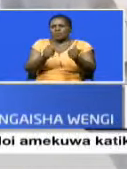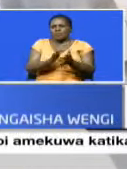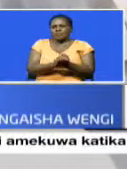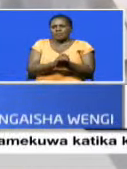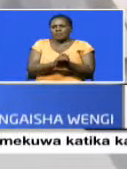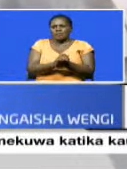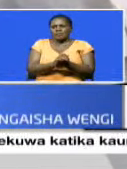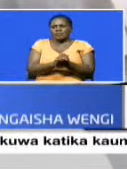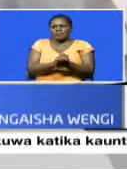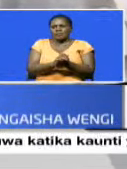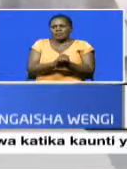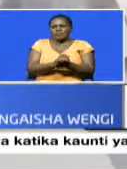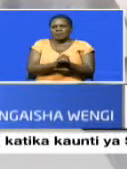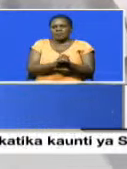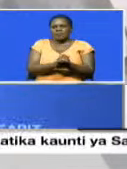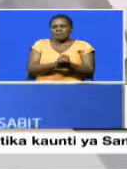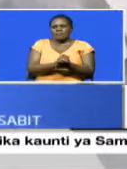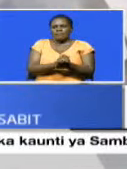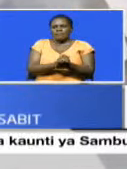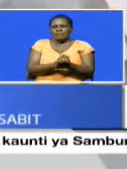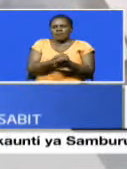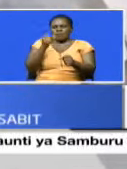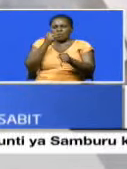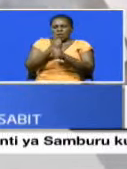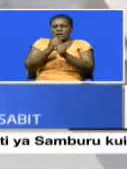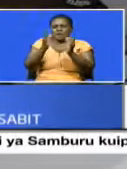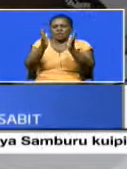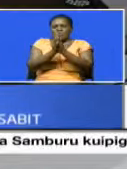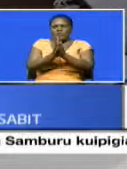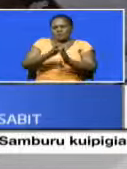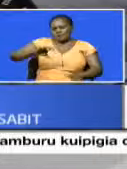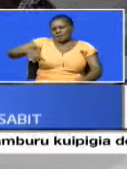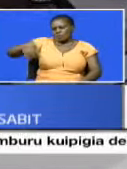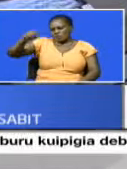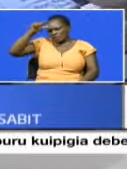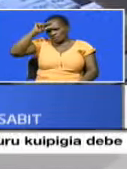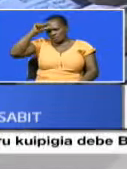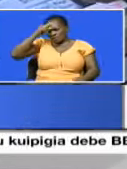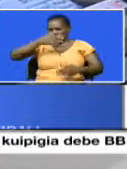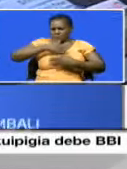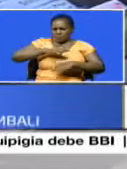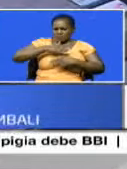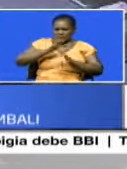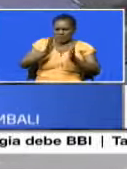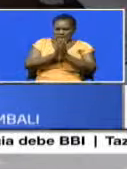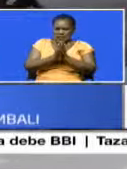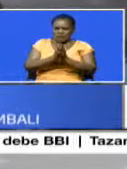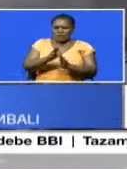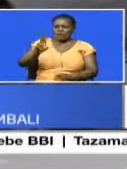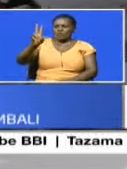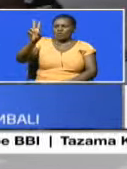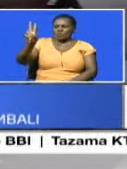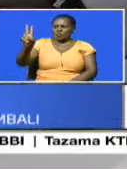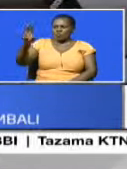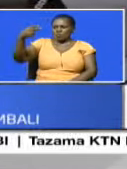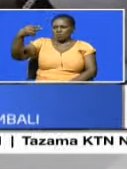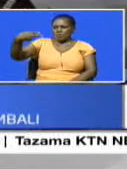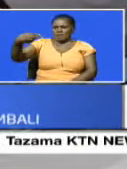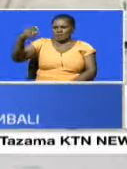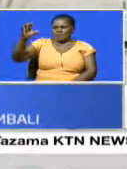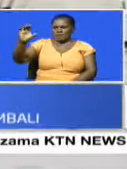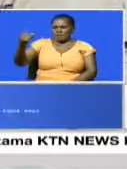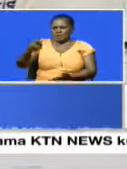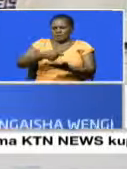health workforce, in conjunction with county government of Marsabit and the UHC secretariat in